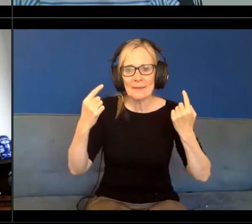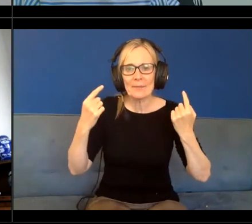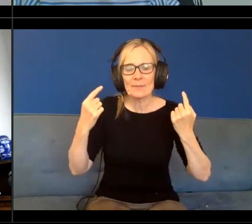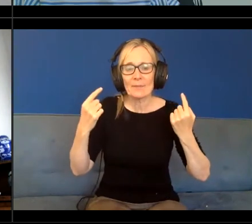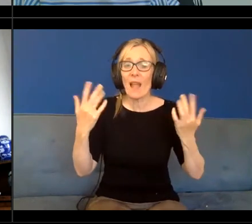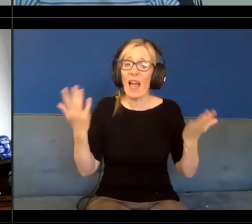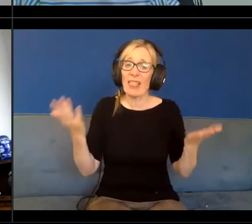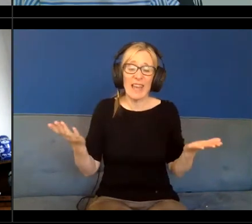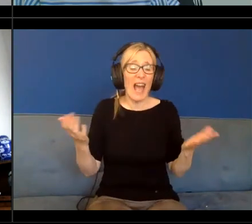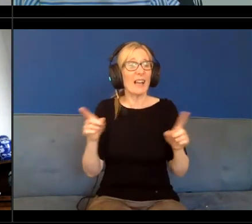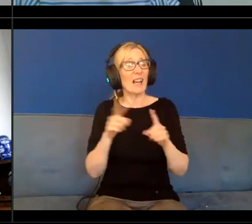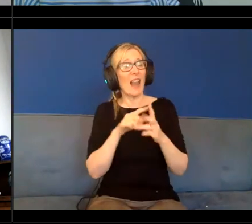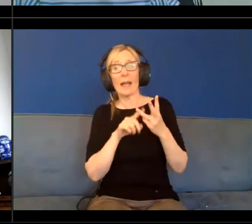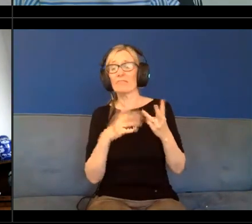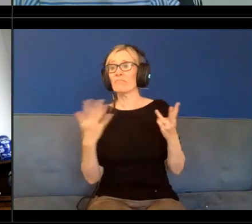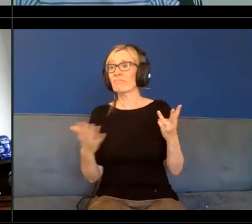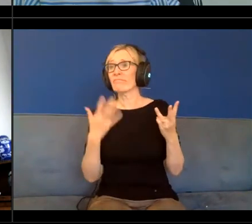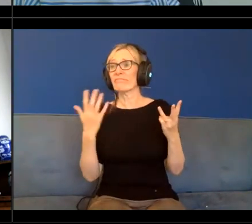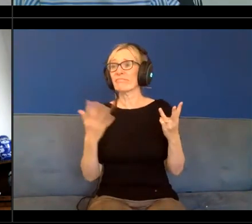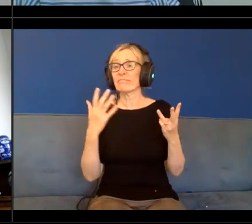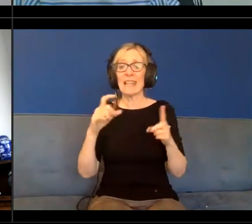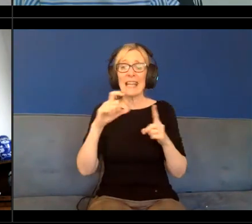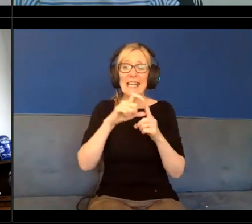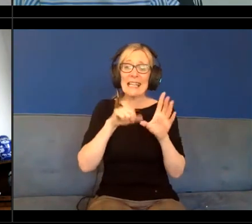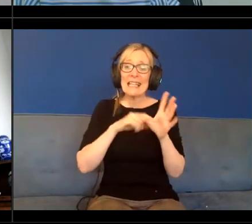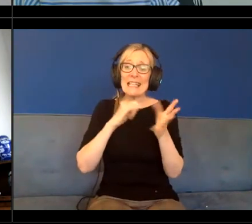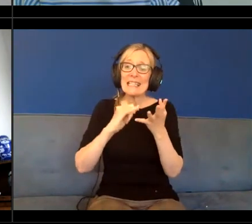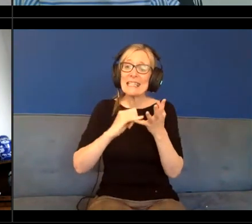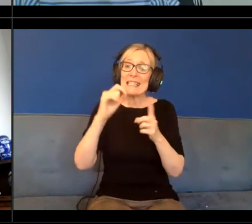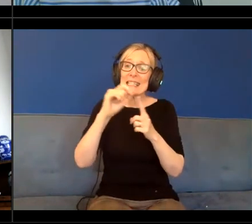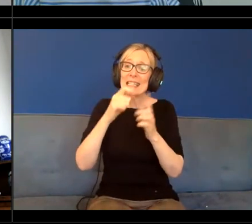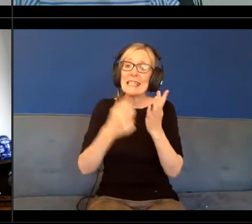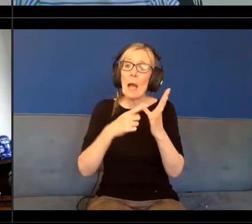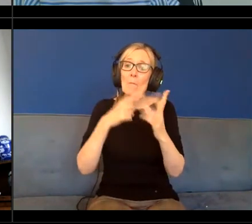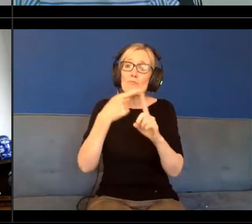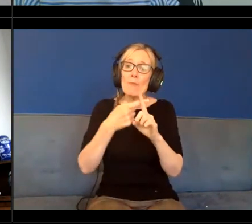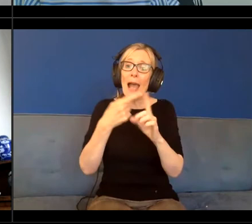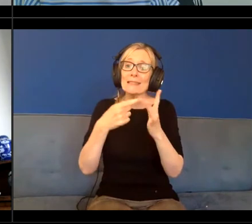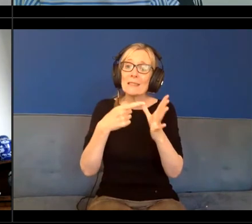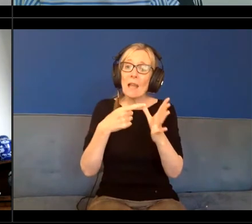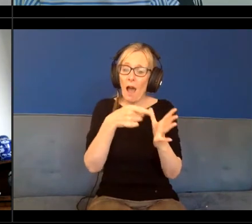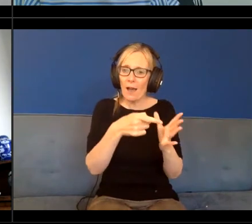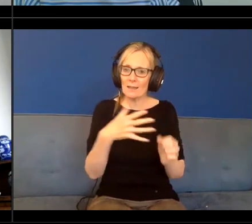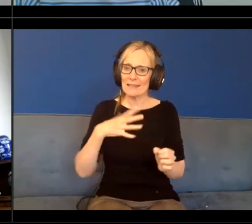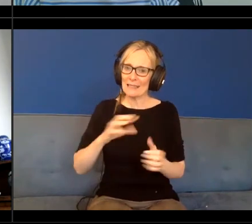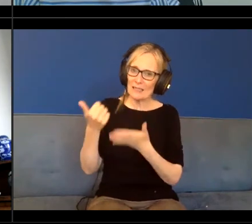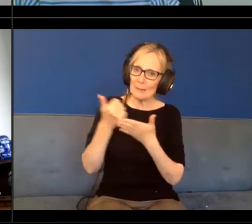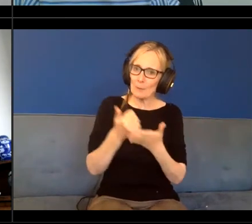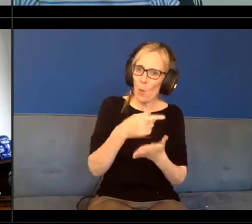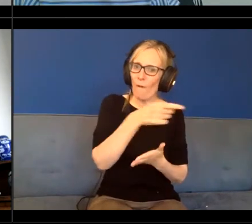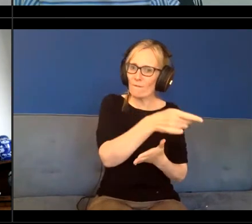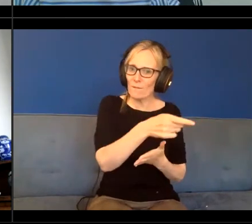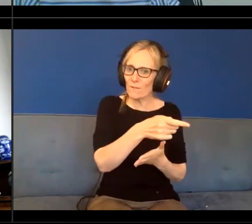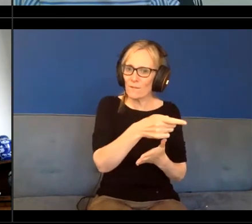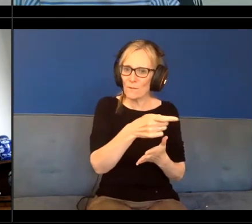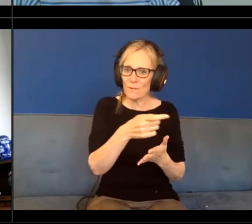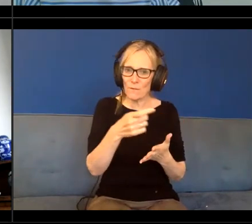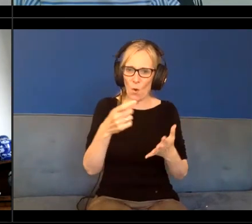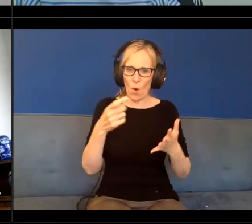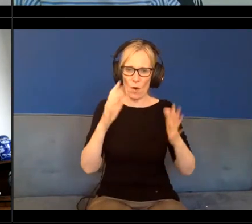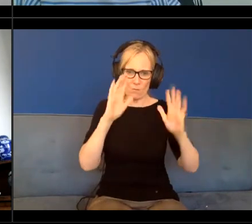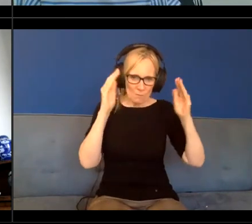everything from dyspraxic students who perhaps need some kind of support for an instrument so that they can concentrate on